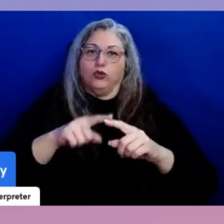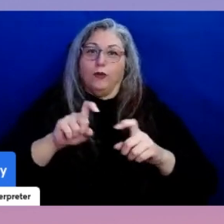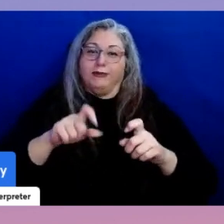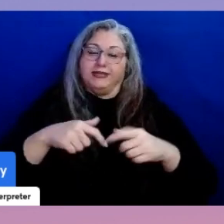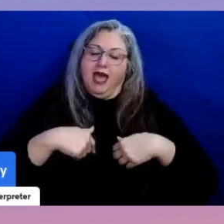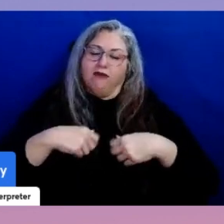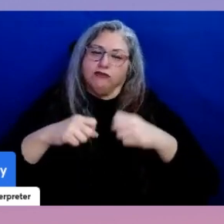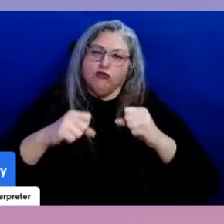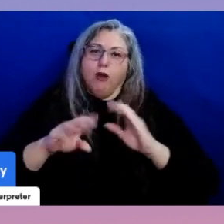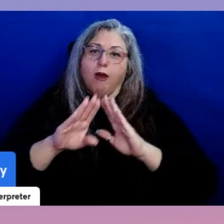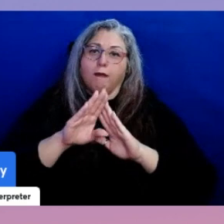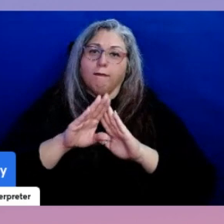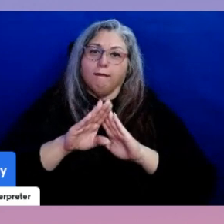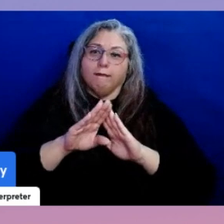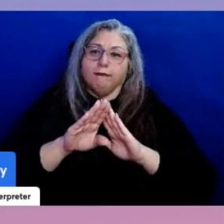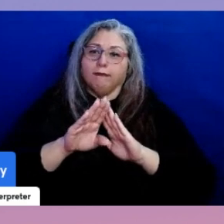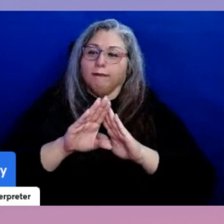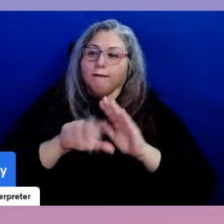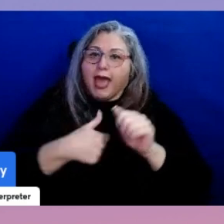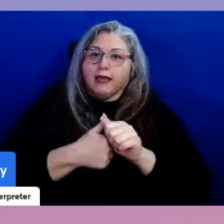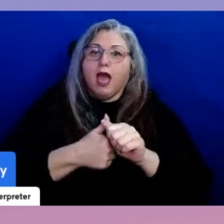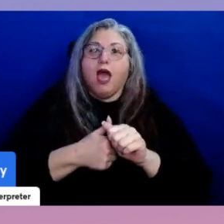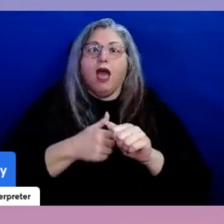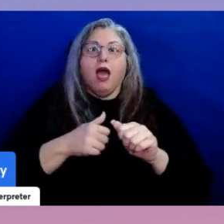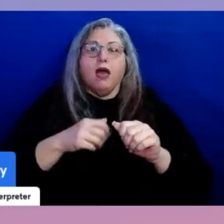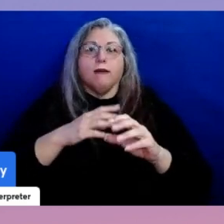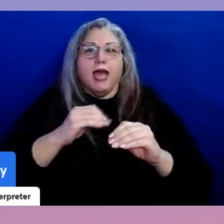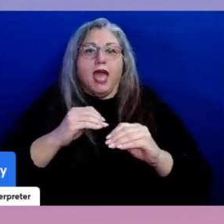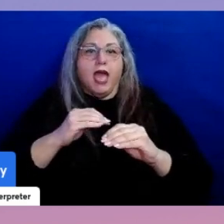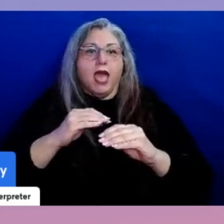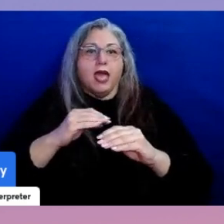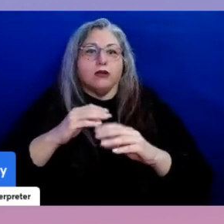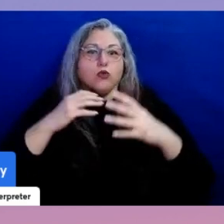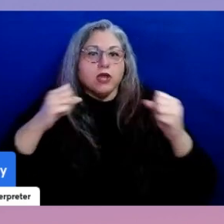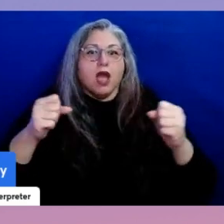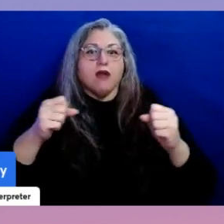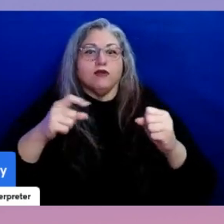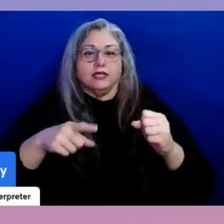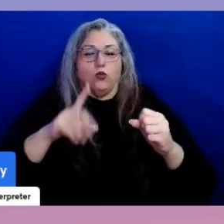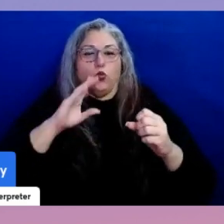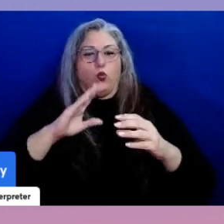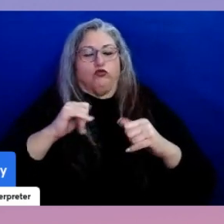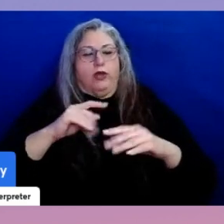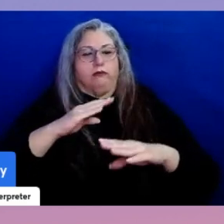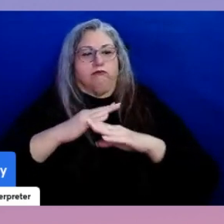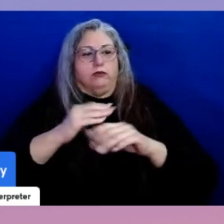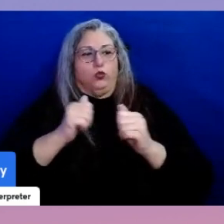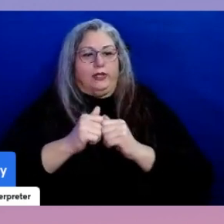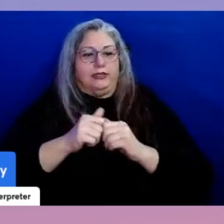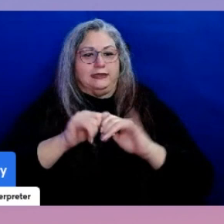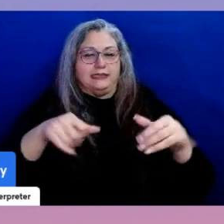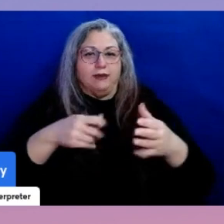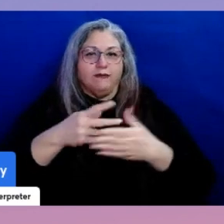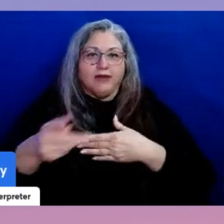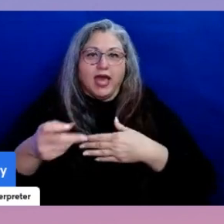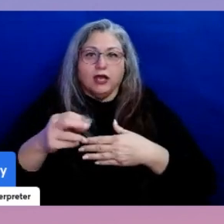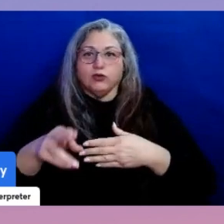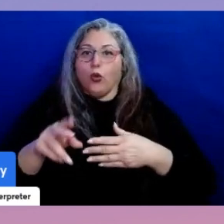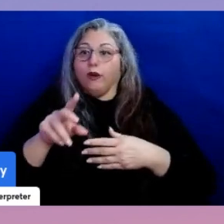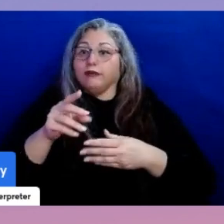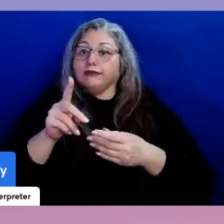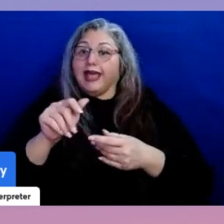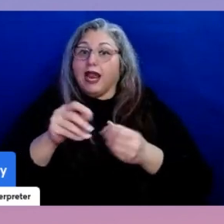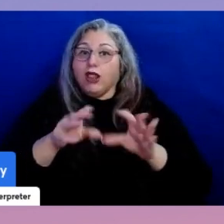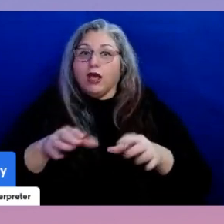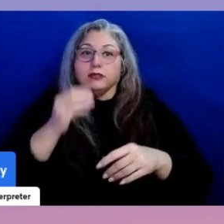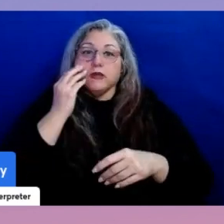is vital to safeguard against data loss or system failures. Determining the frequency of backups, the appropriate